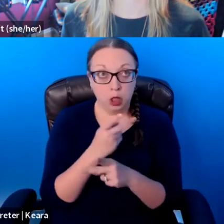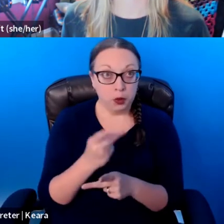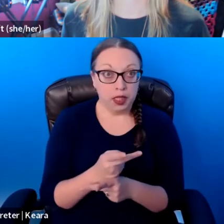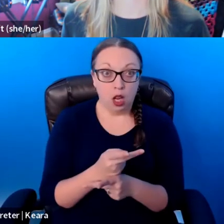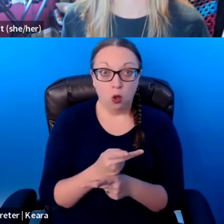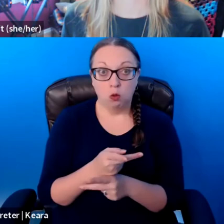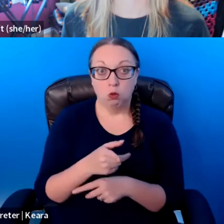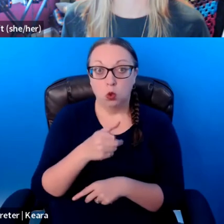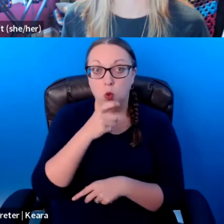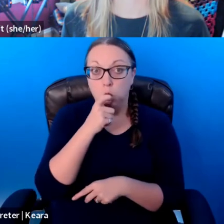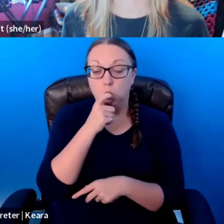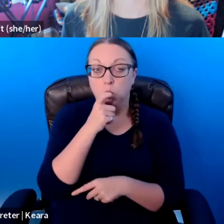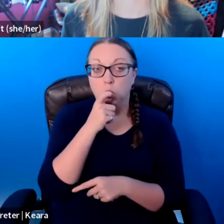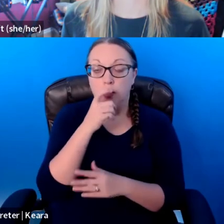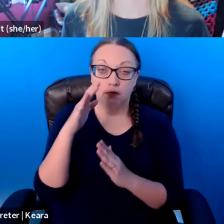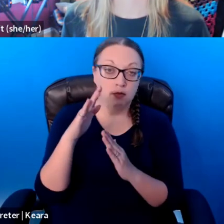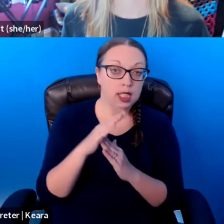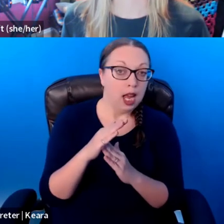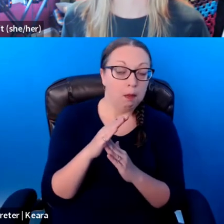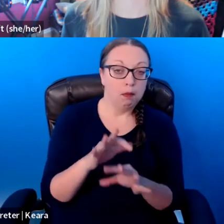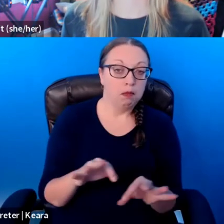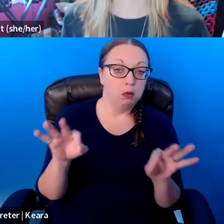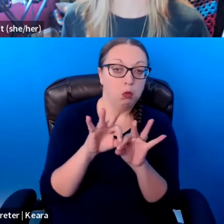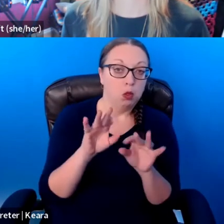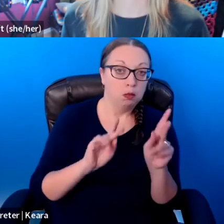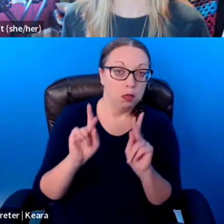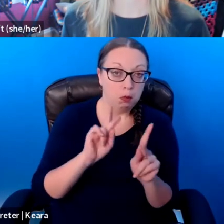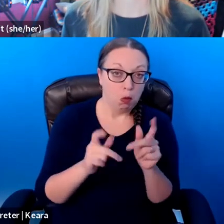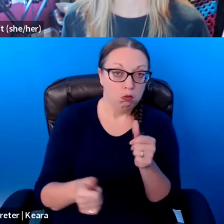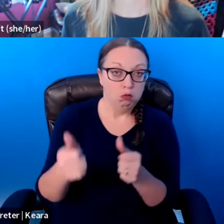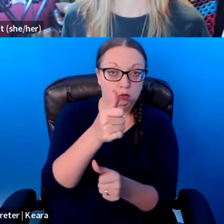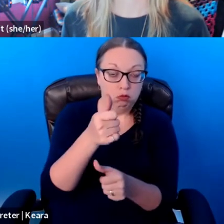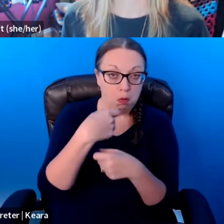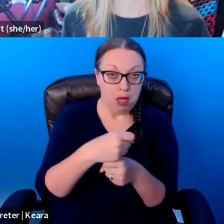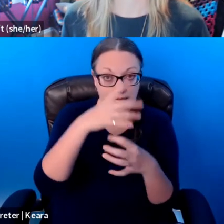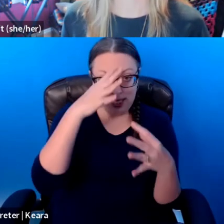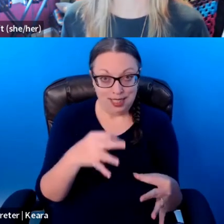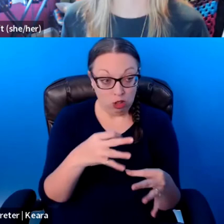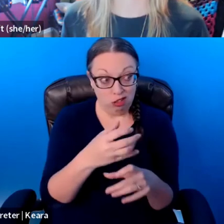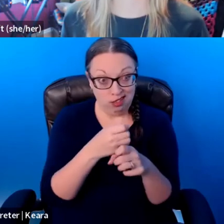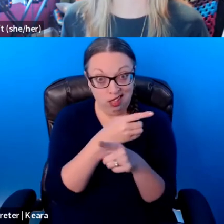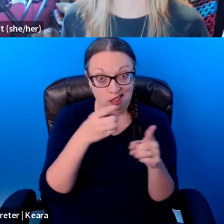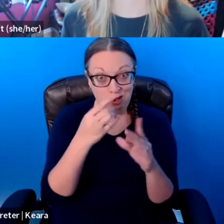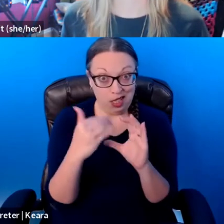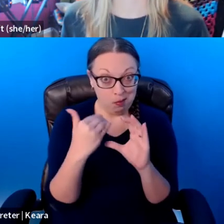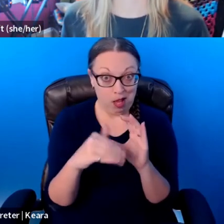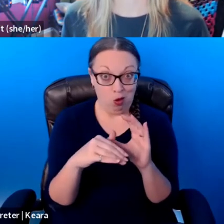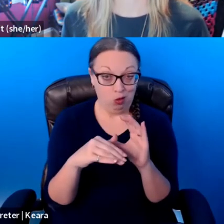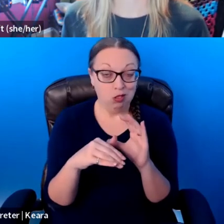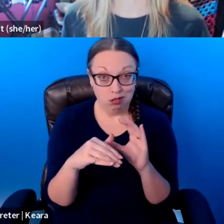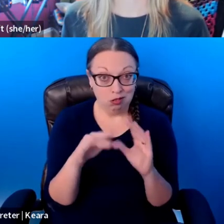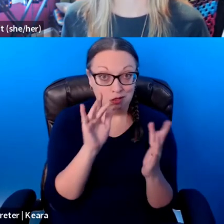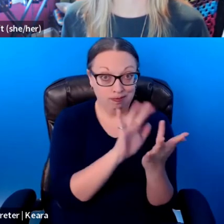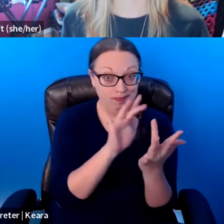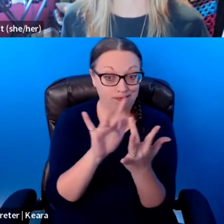who the key players are at the state level that are making the decisions, and get their email addresses, you know, get